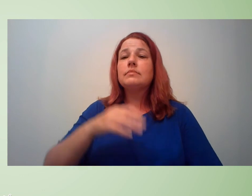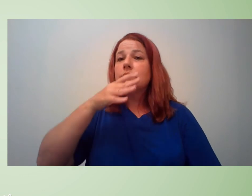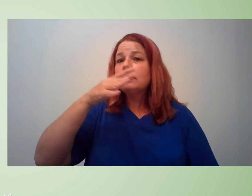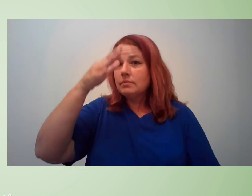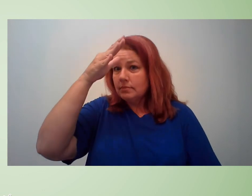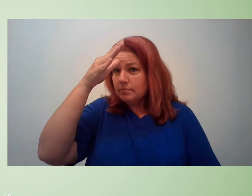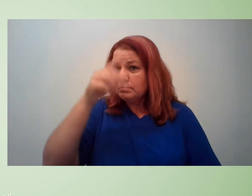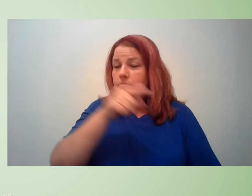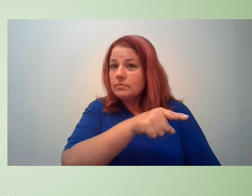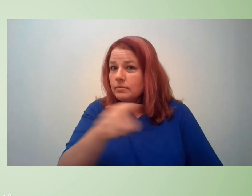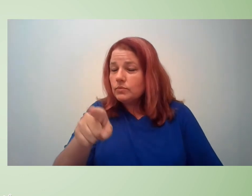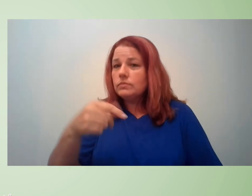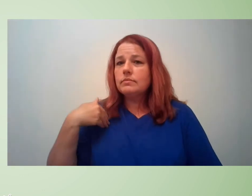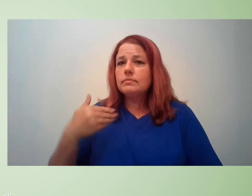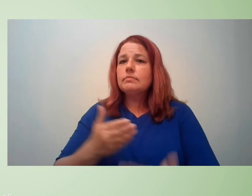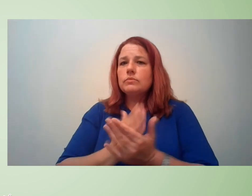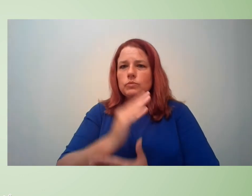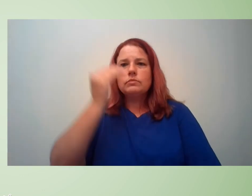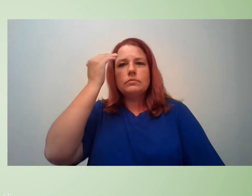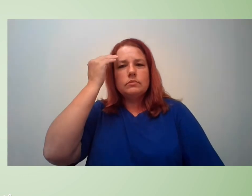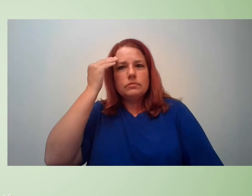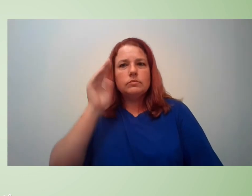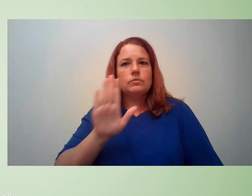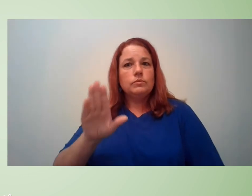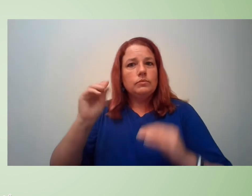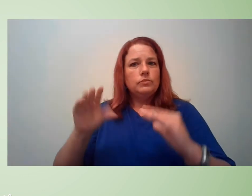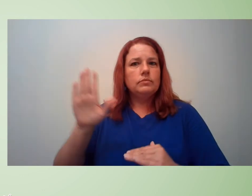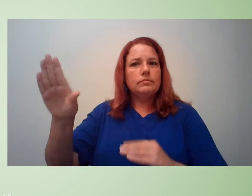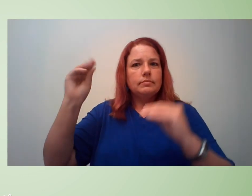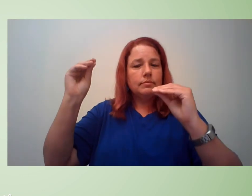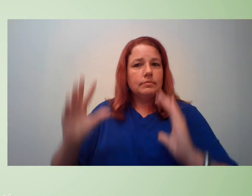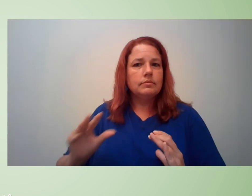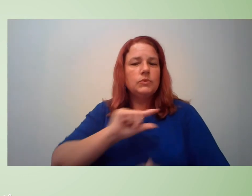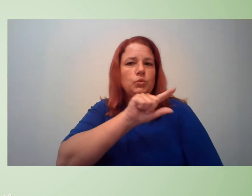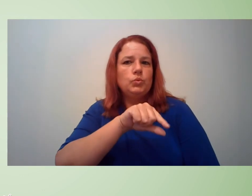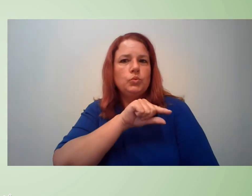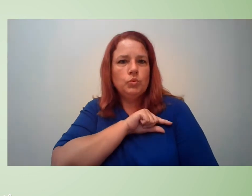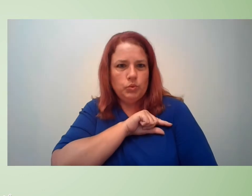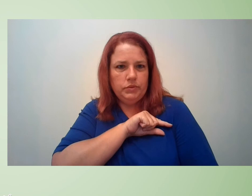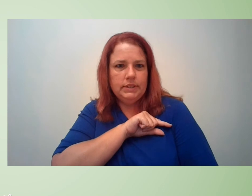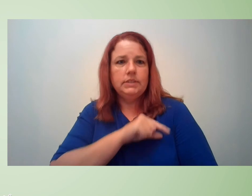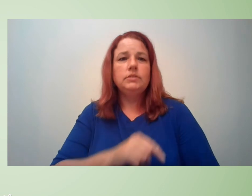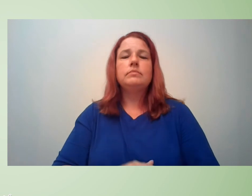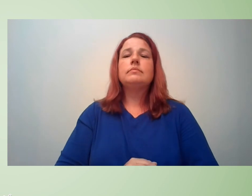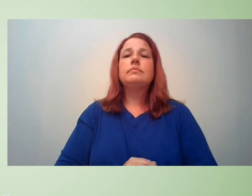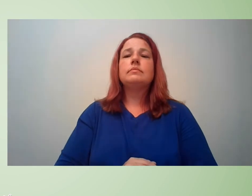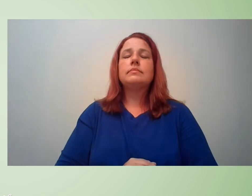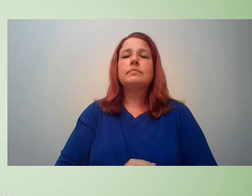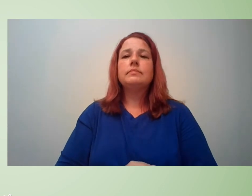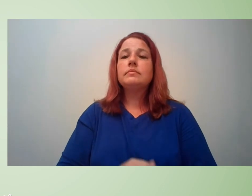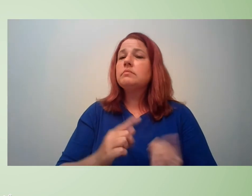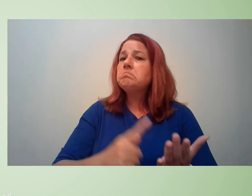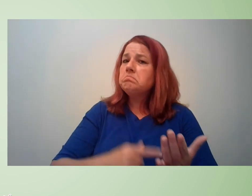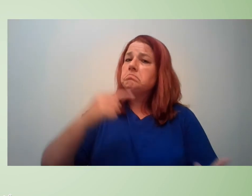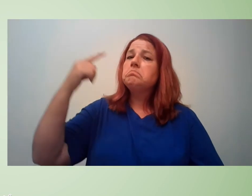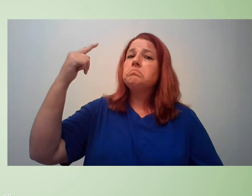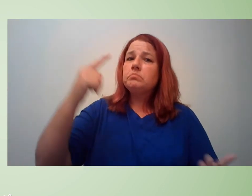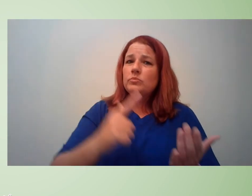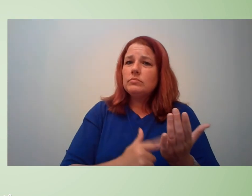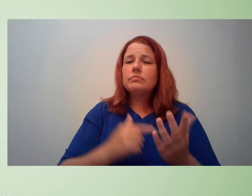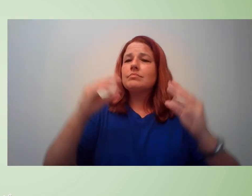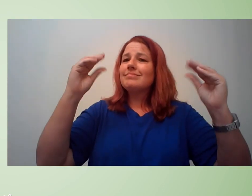qualifications of teachers and paraprofessionals working with their child. Occasionally, a teacher will not have the full qualifications required by